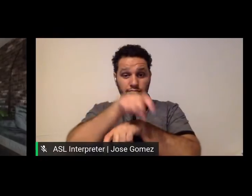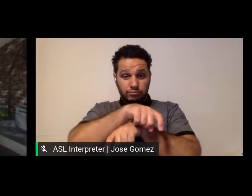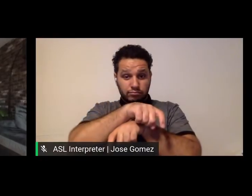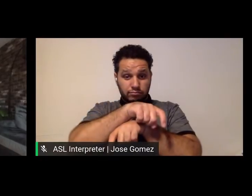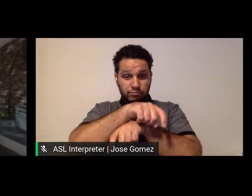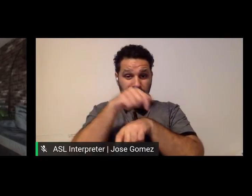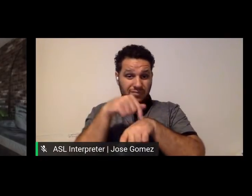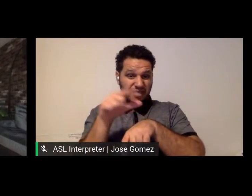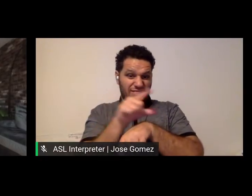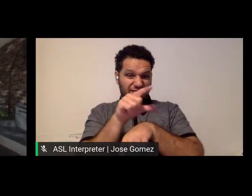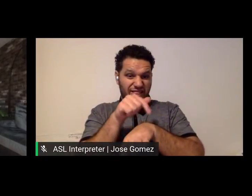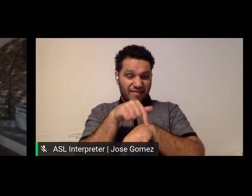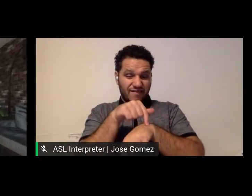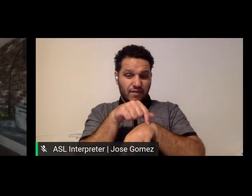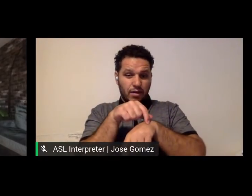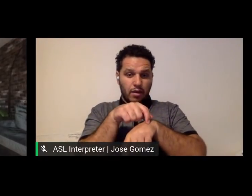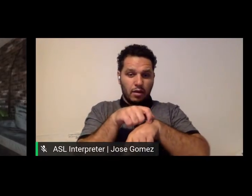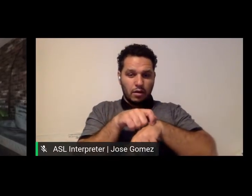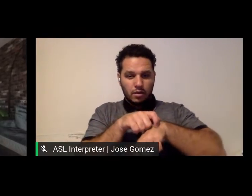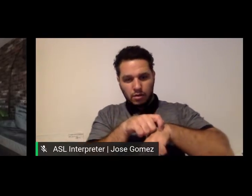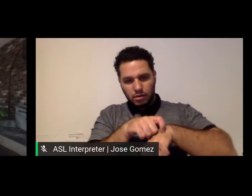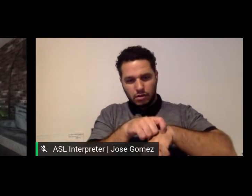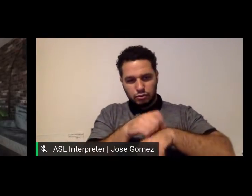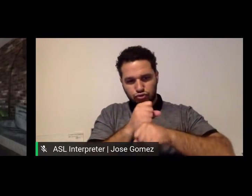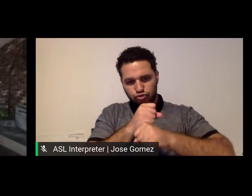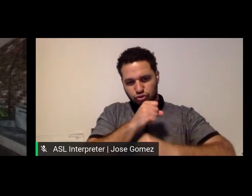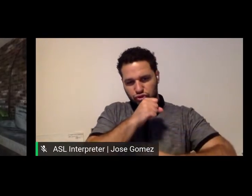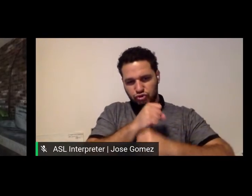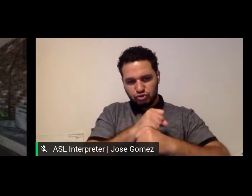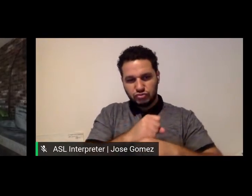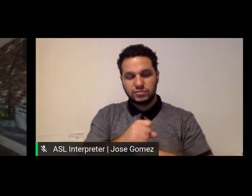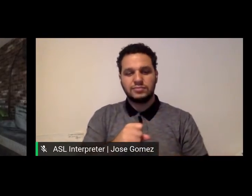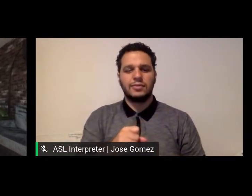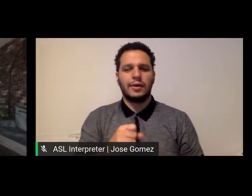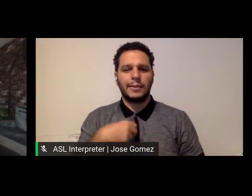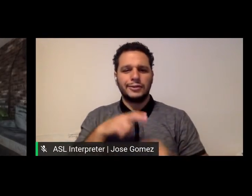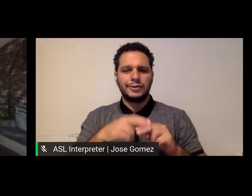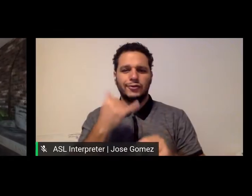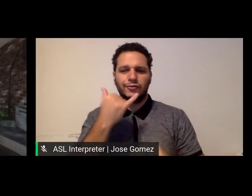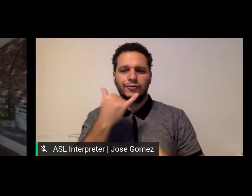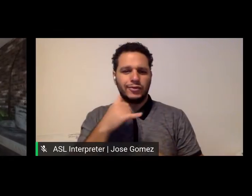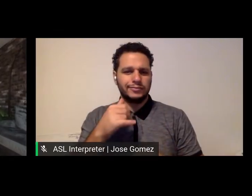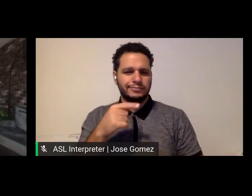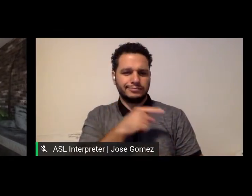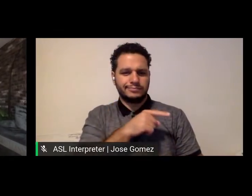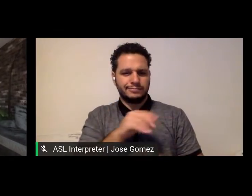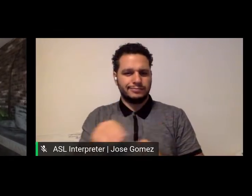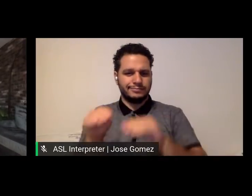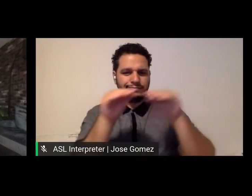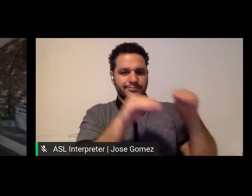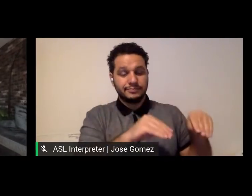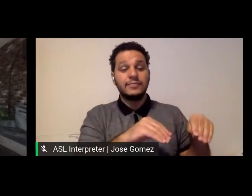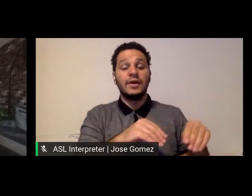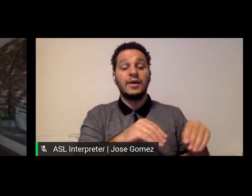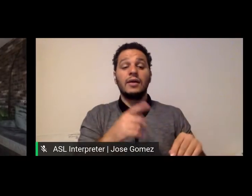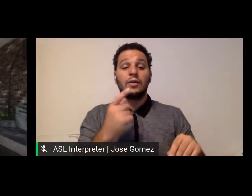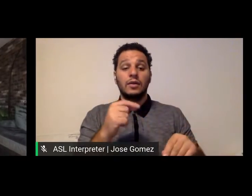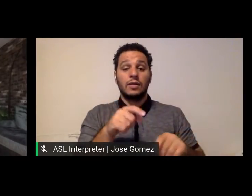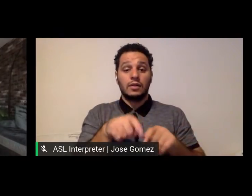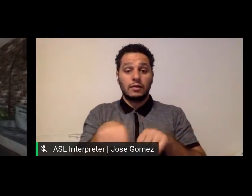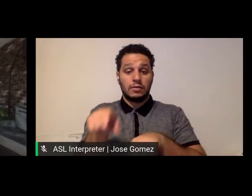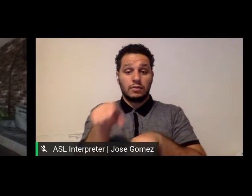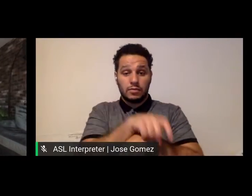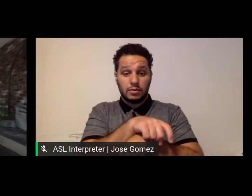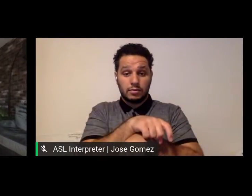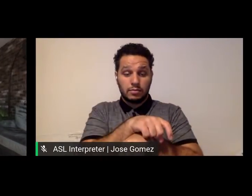hip. Yeah, for a nice stretch. My chair is on the wrong side. And then you're going to just reach your left arm over as